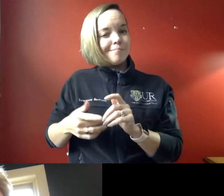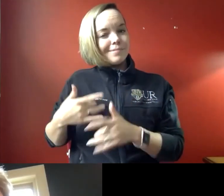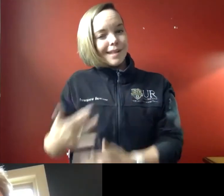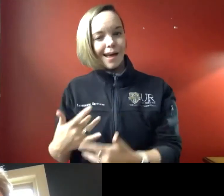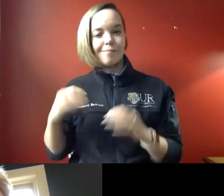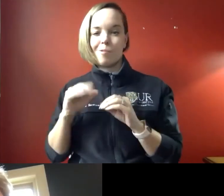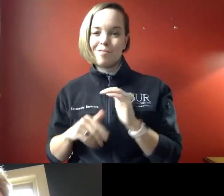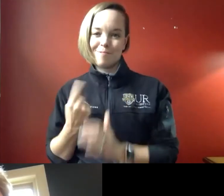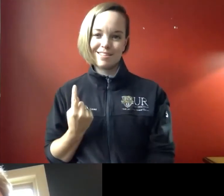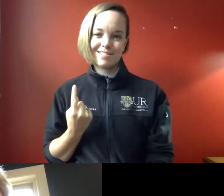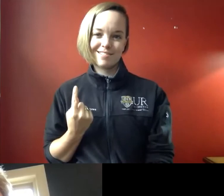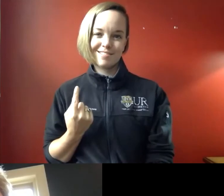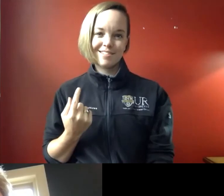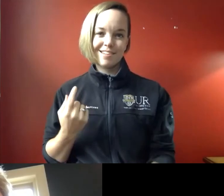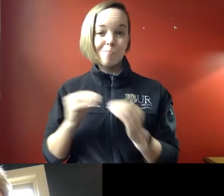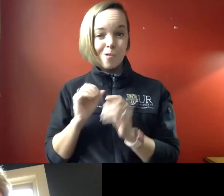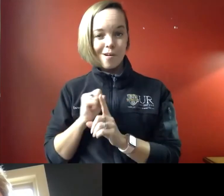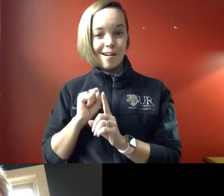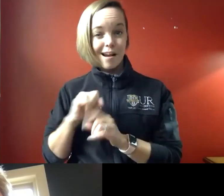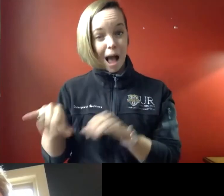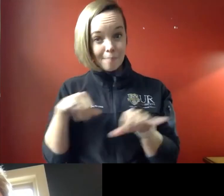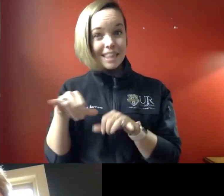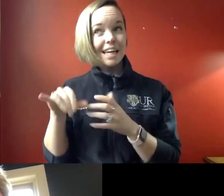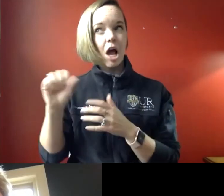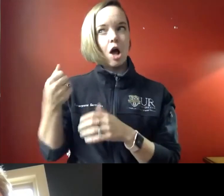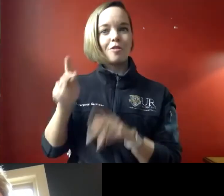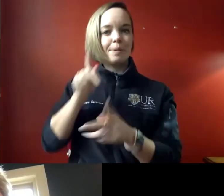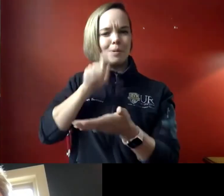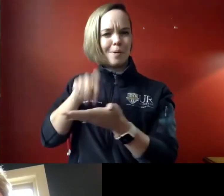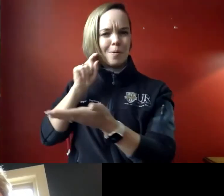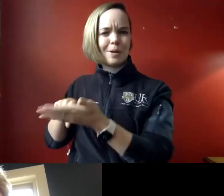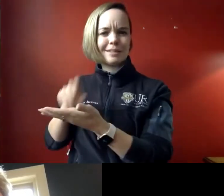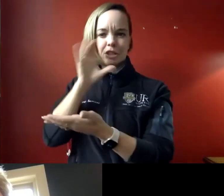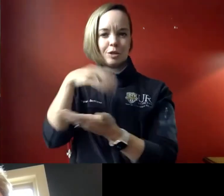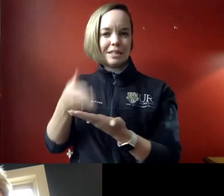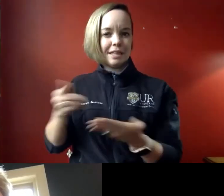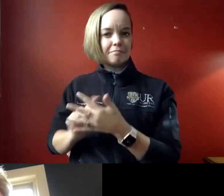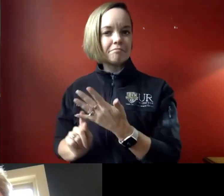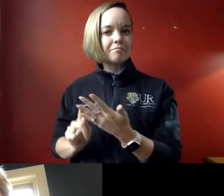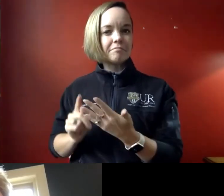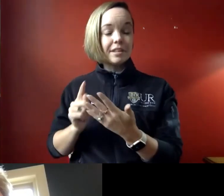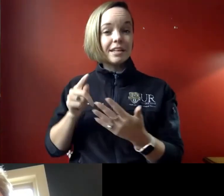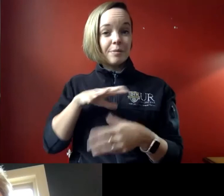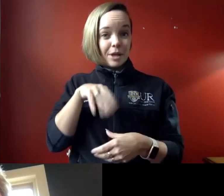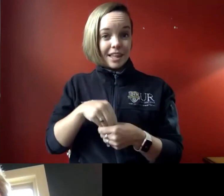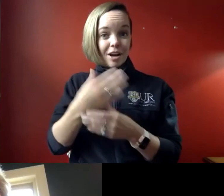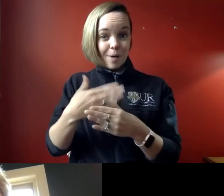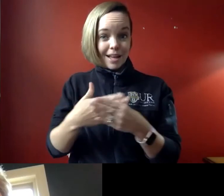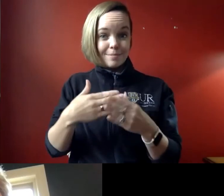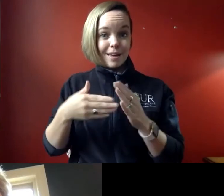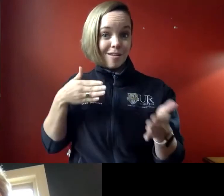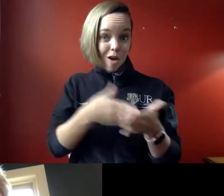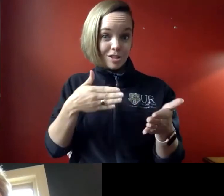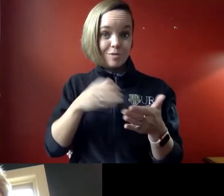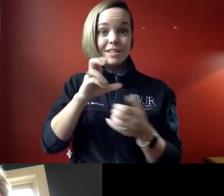common scenario is that other people notice things. In these harassment lawsuits, again, these are the